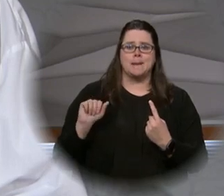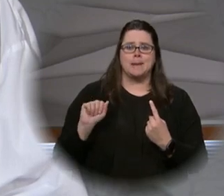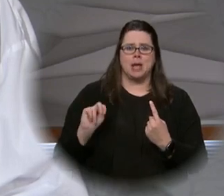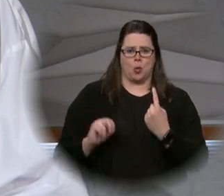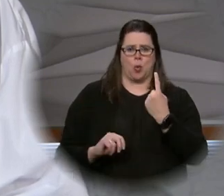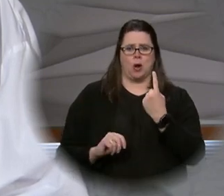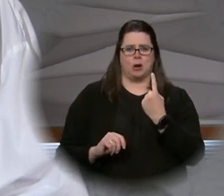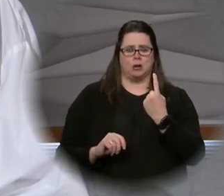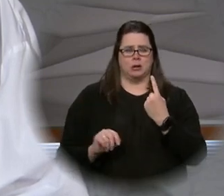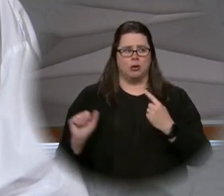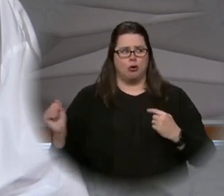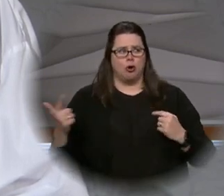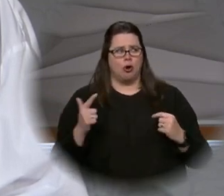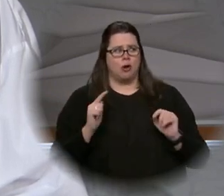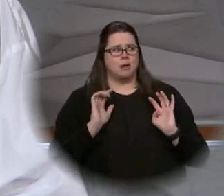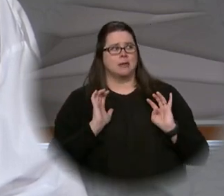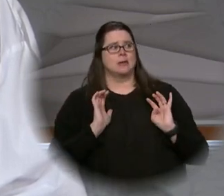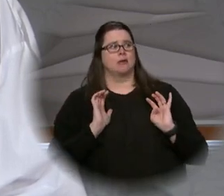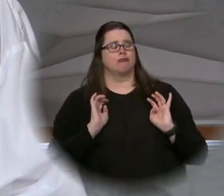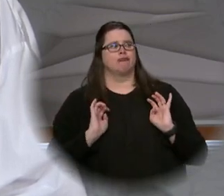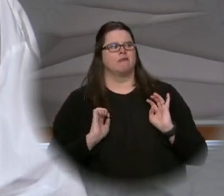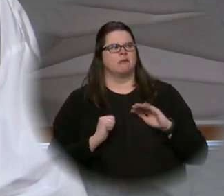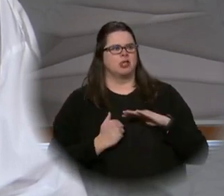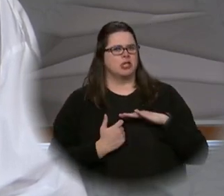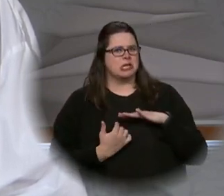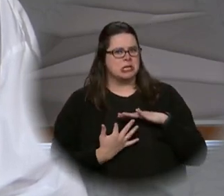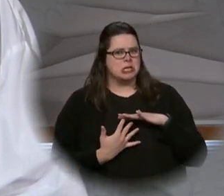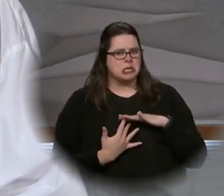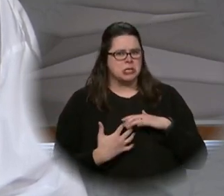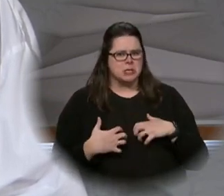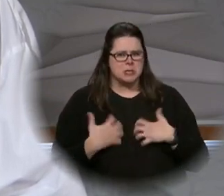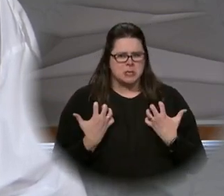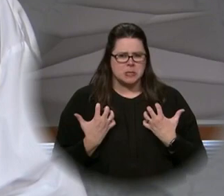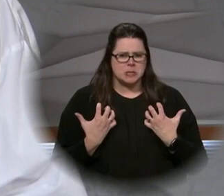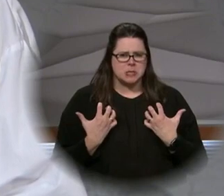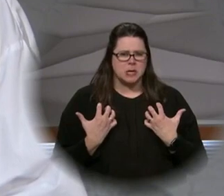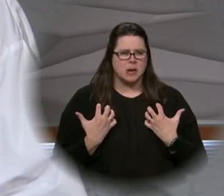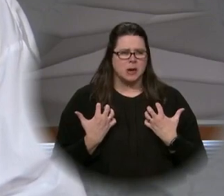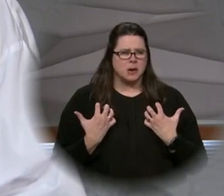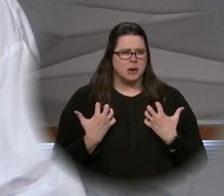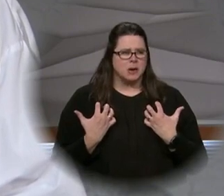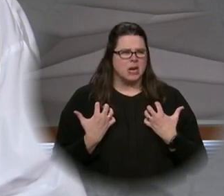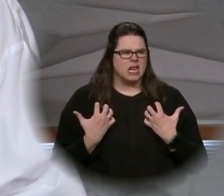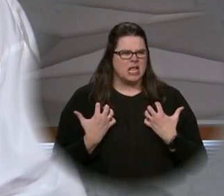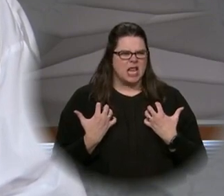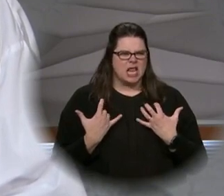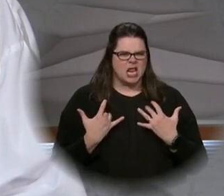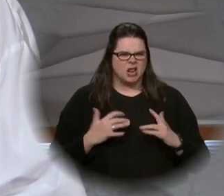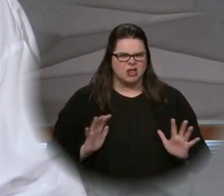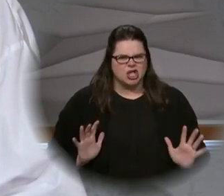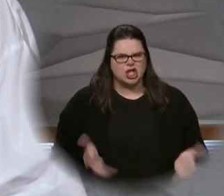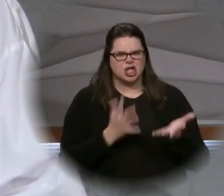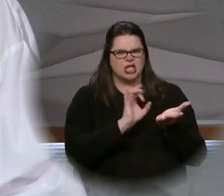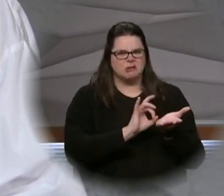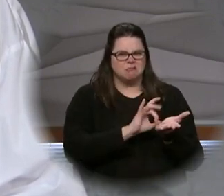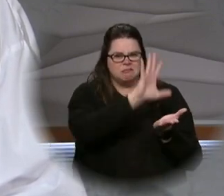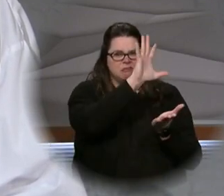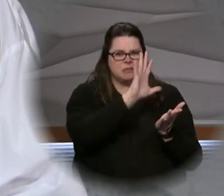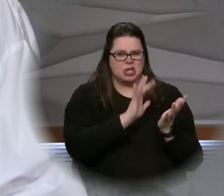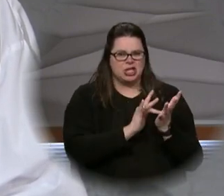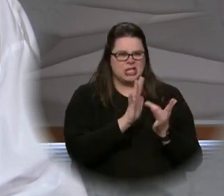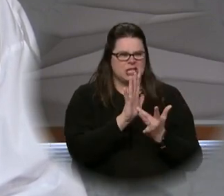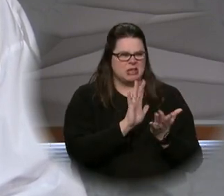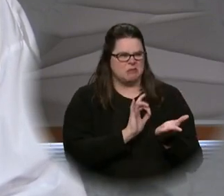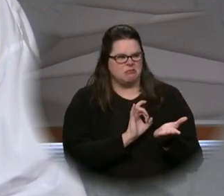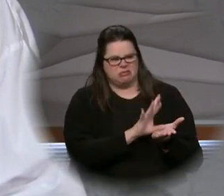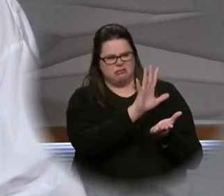this, they were all filled with fury. They rose up, drove him out of the town, and led him to